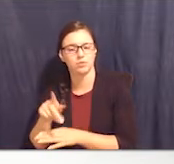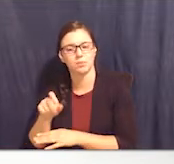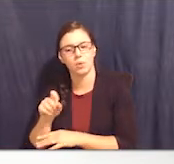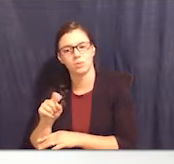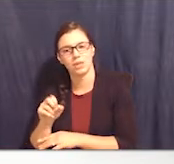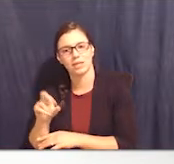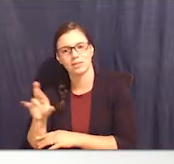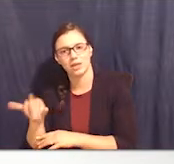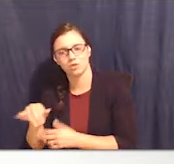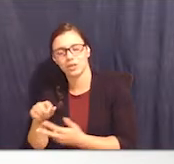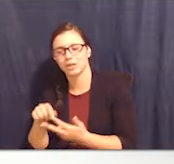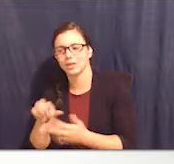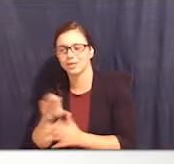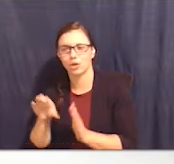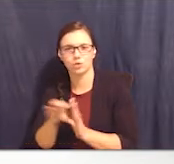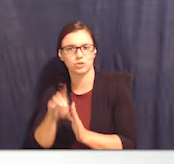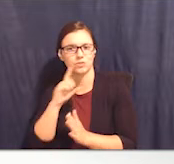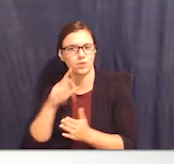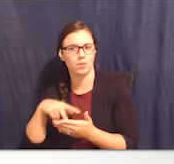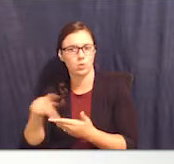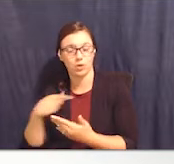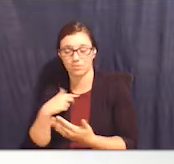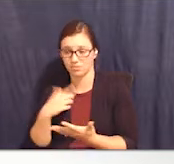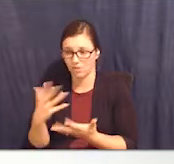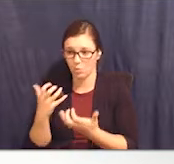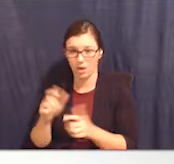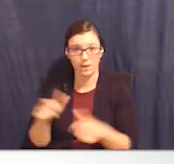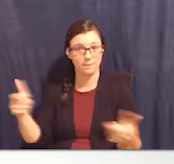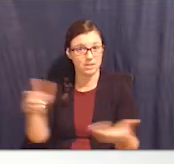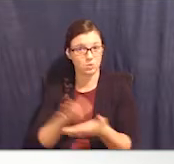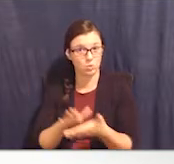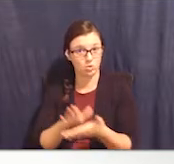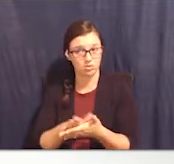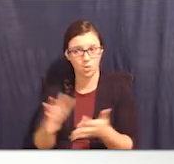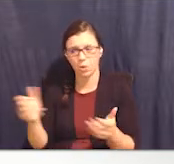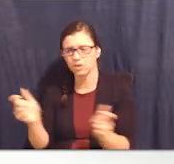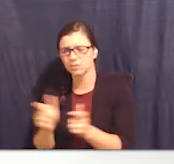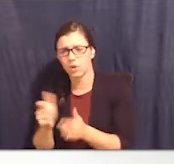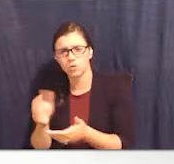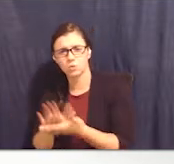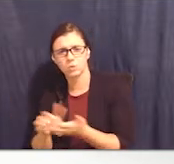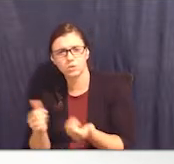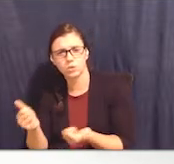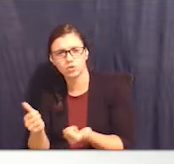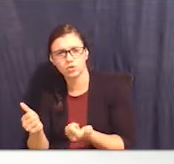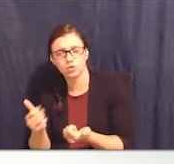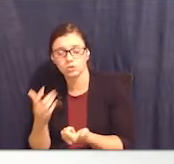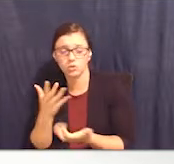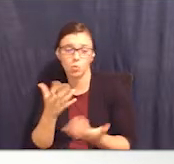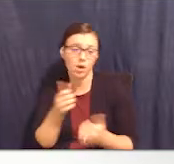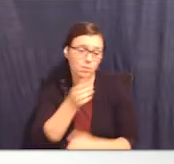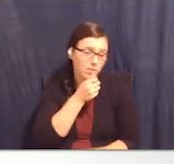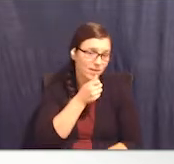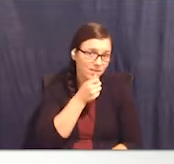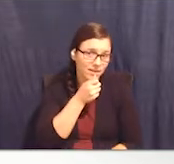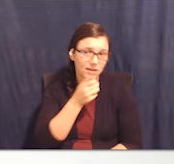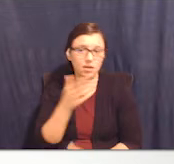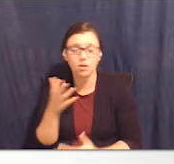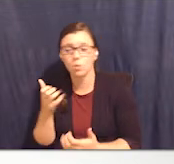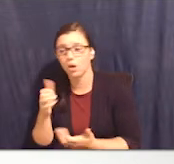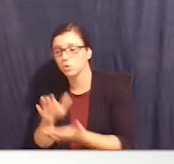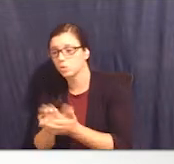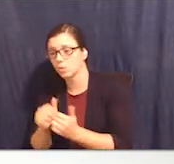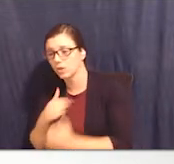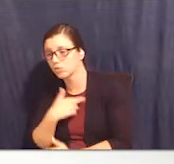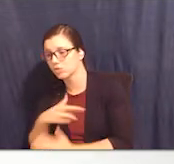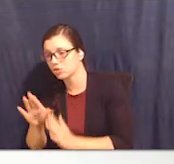we looked at schools too. We also want the students to be able to apply. And, you